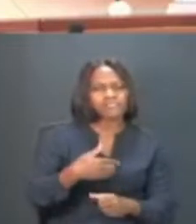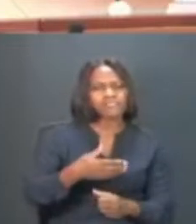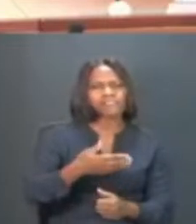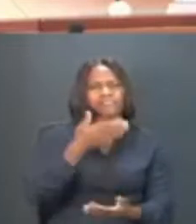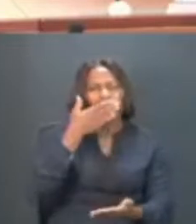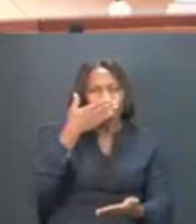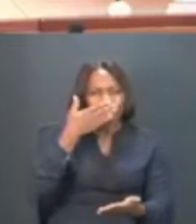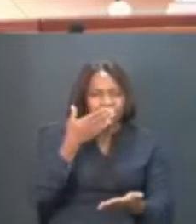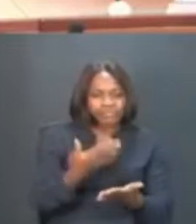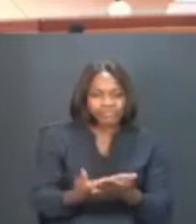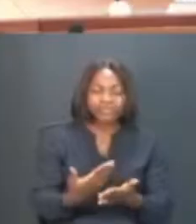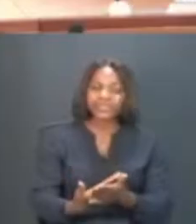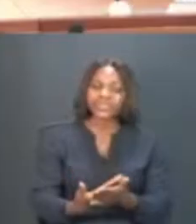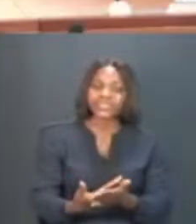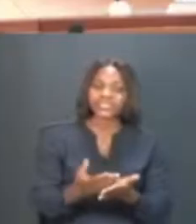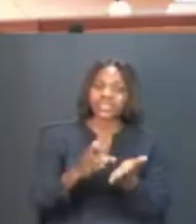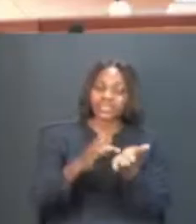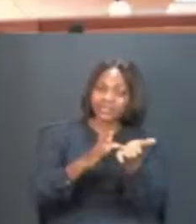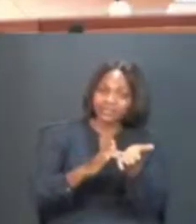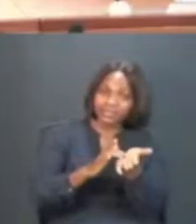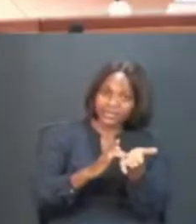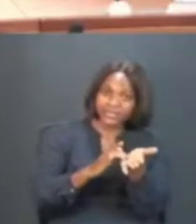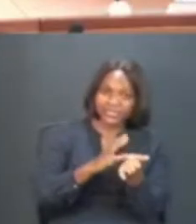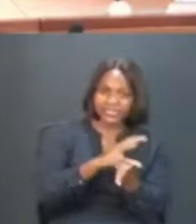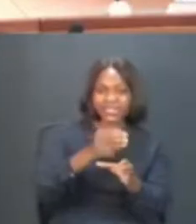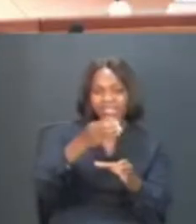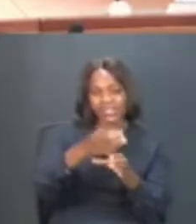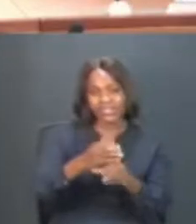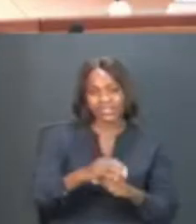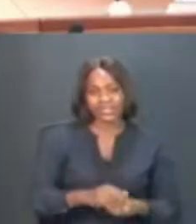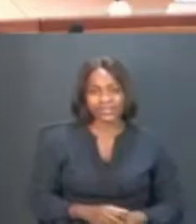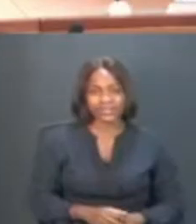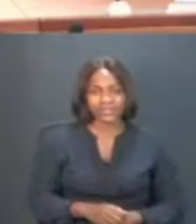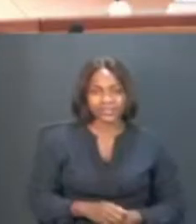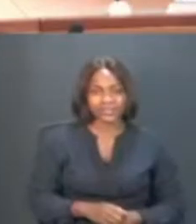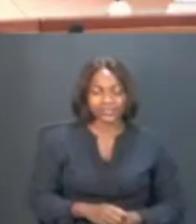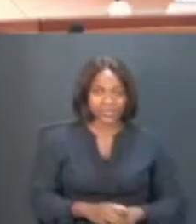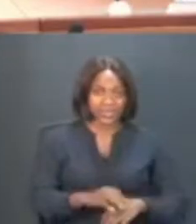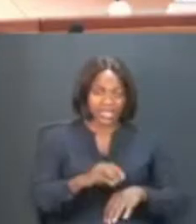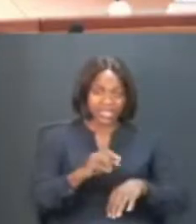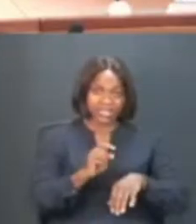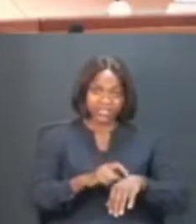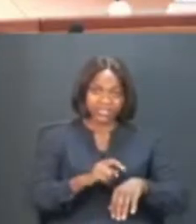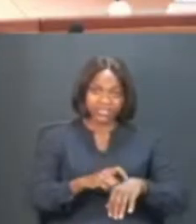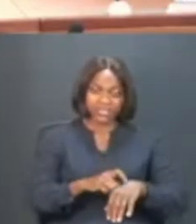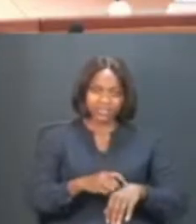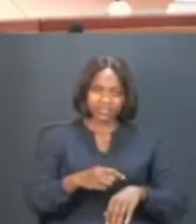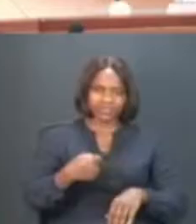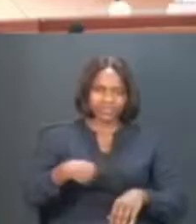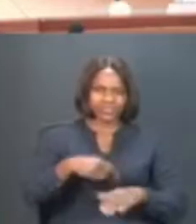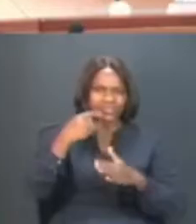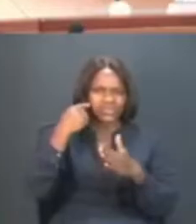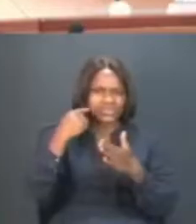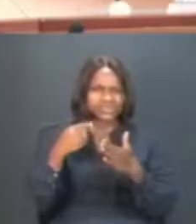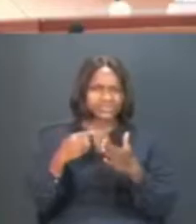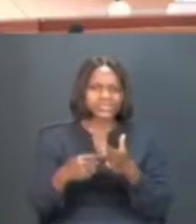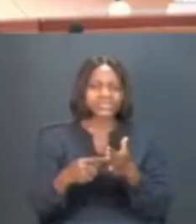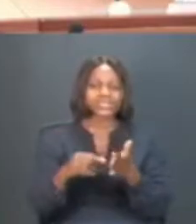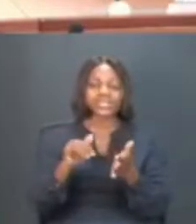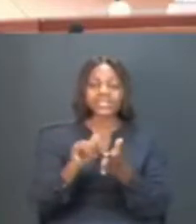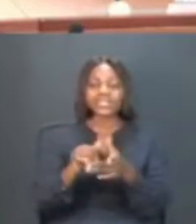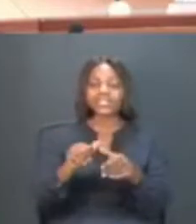Speaker, it is time that we need to begin to look at this end